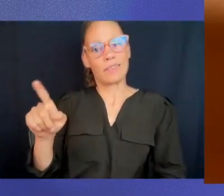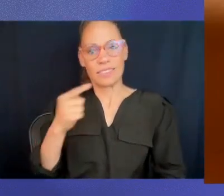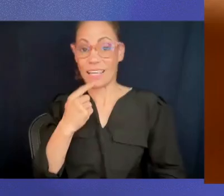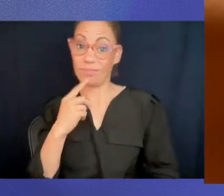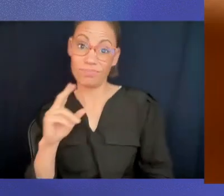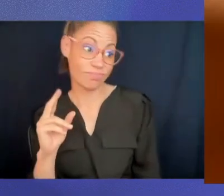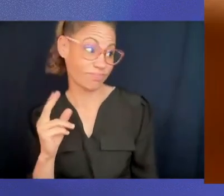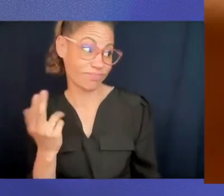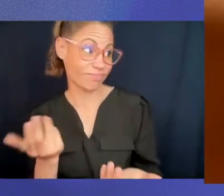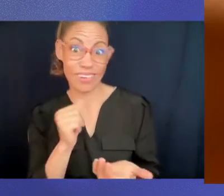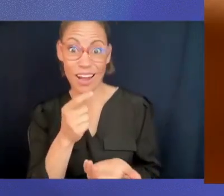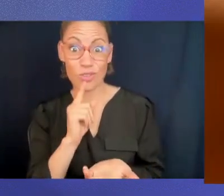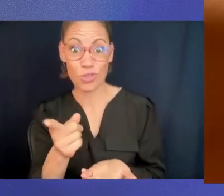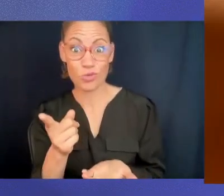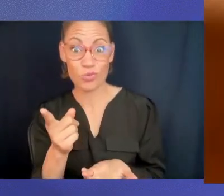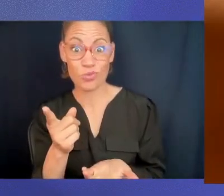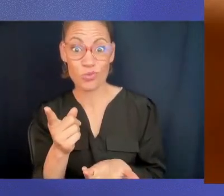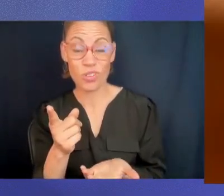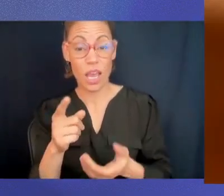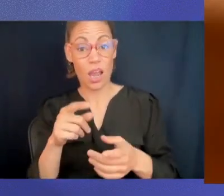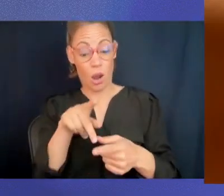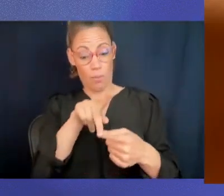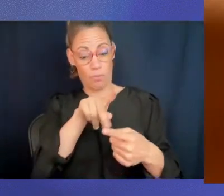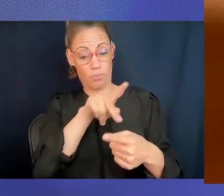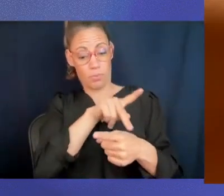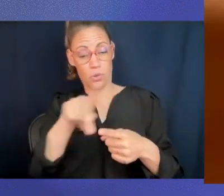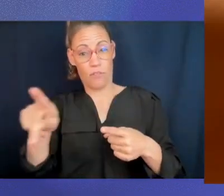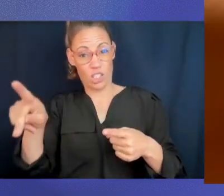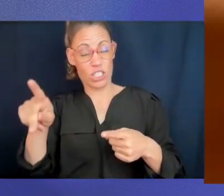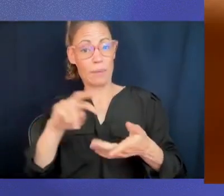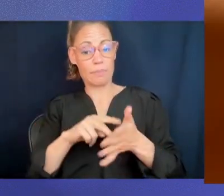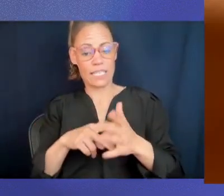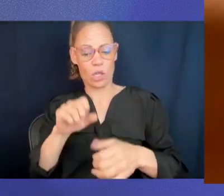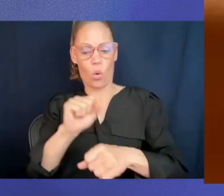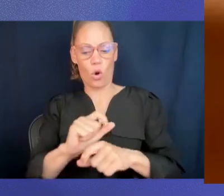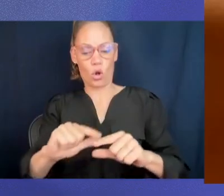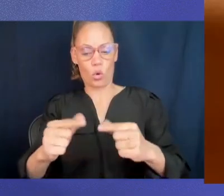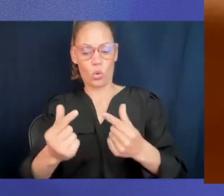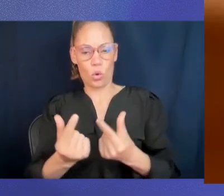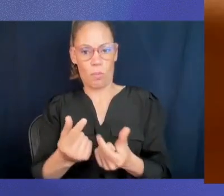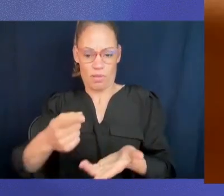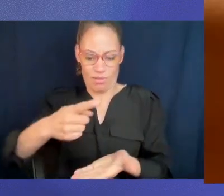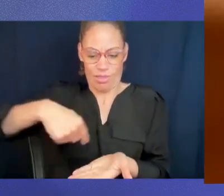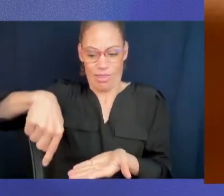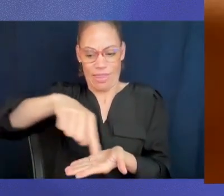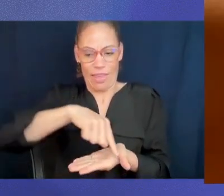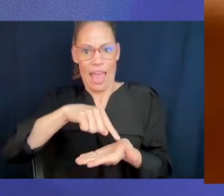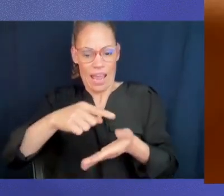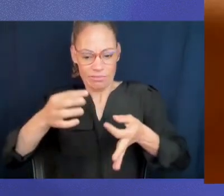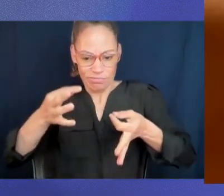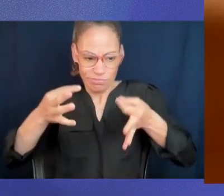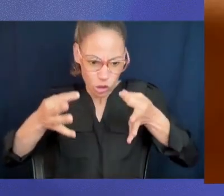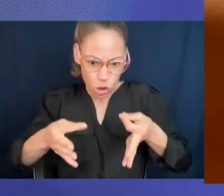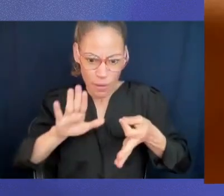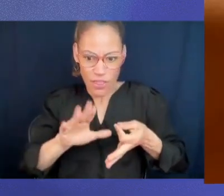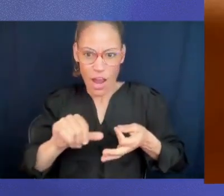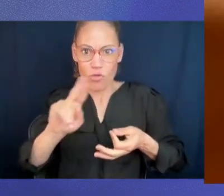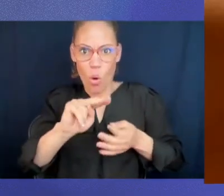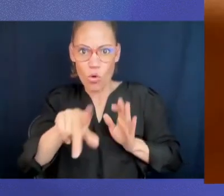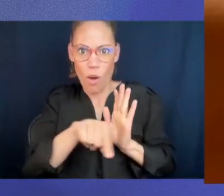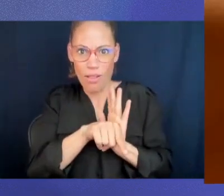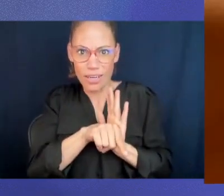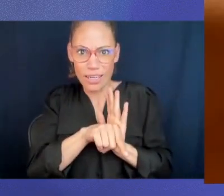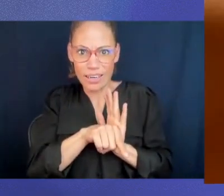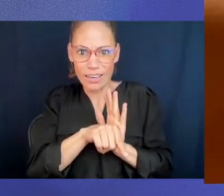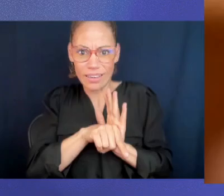he said, is a work group that reserves to itself the right to judge the quality of its own work. And Friedson, a sociologist, said, well, how could